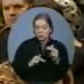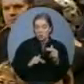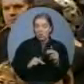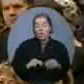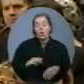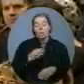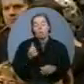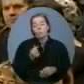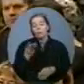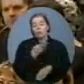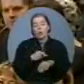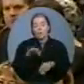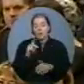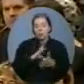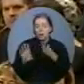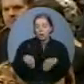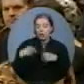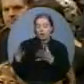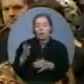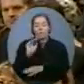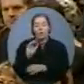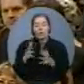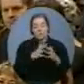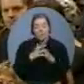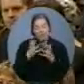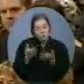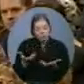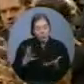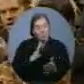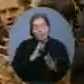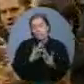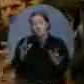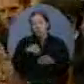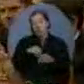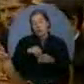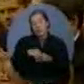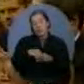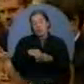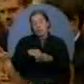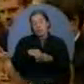choice, but nobody in the forestry industry wants them to do that, and this government won't do it.